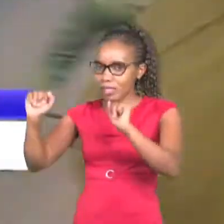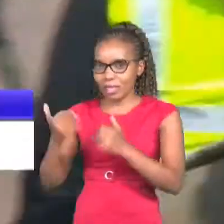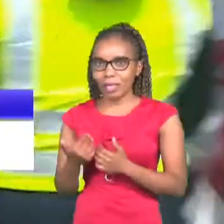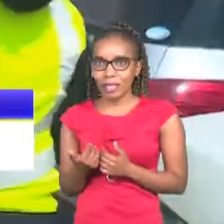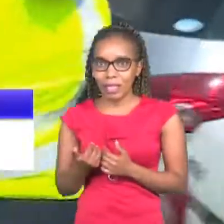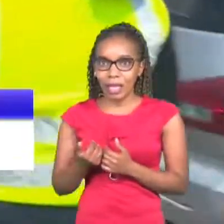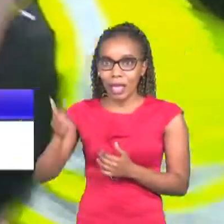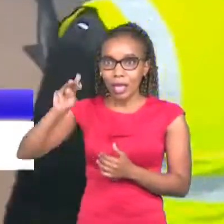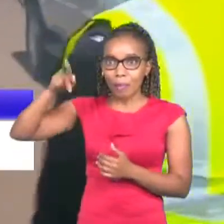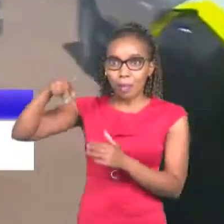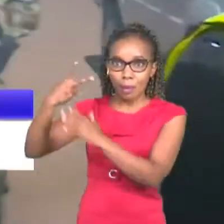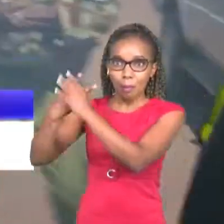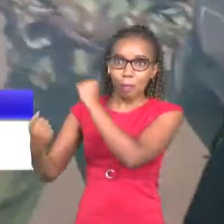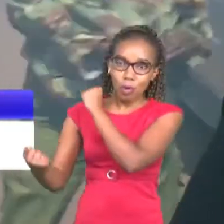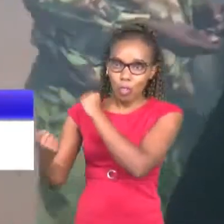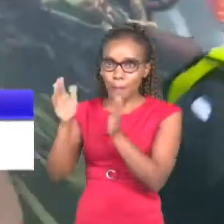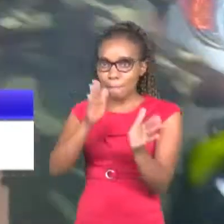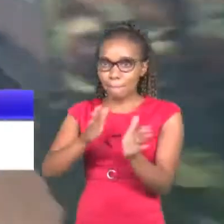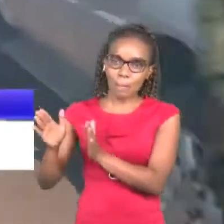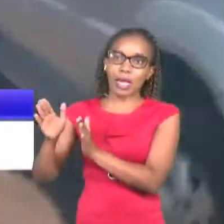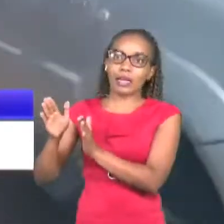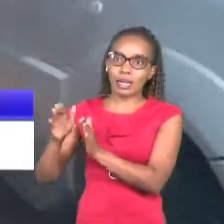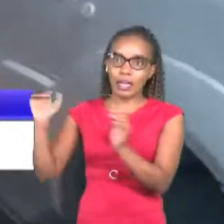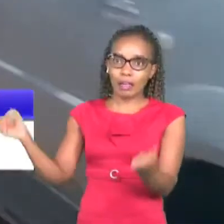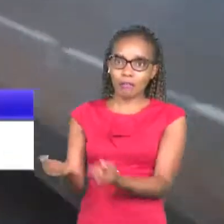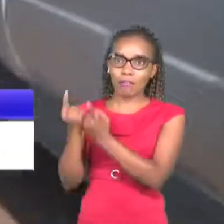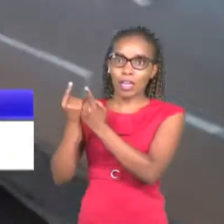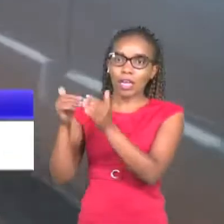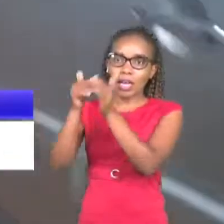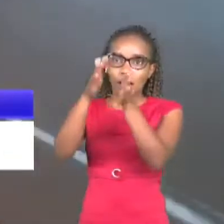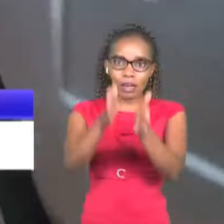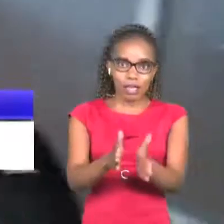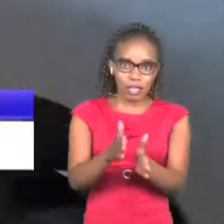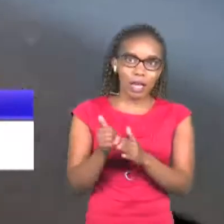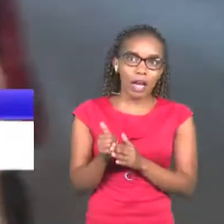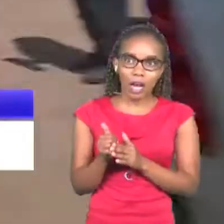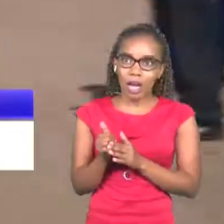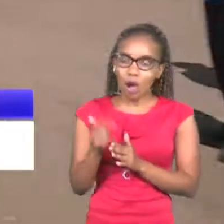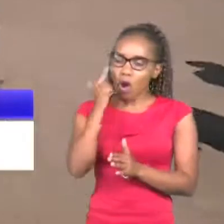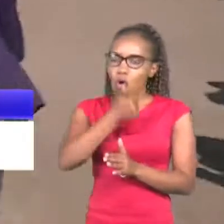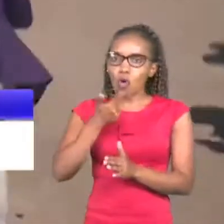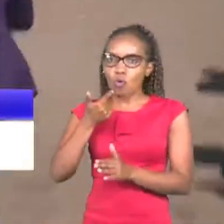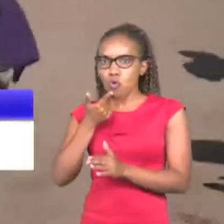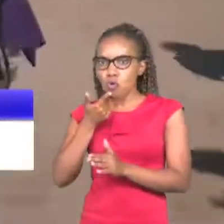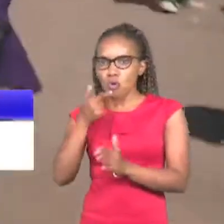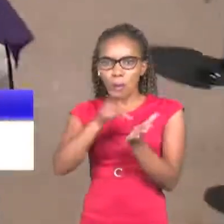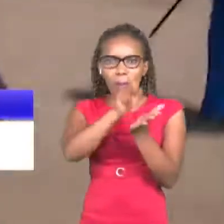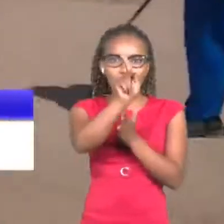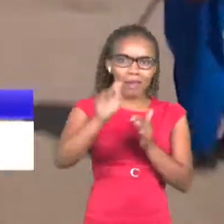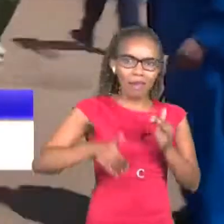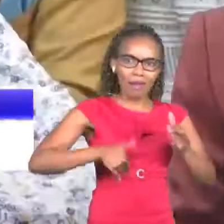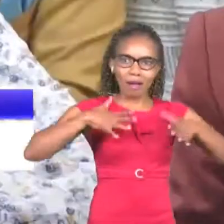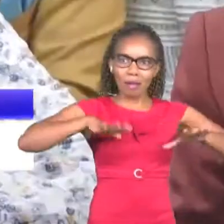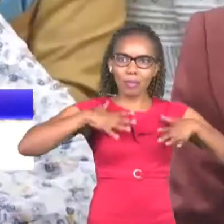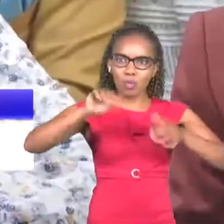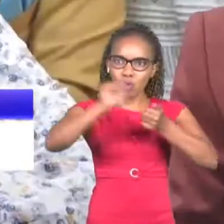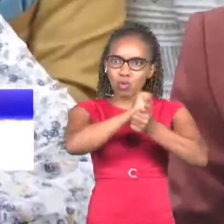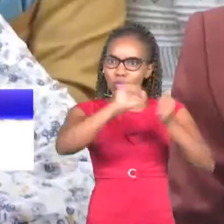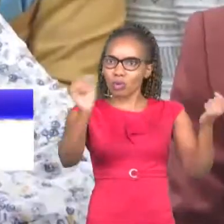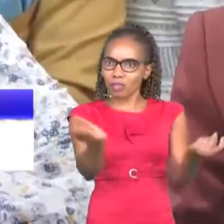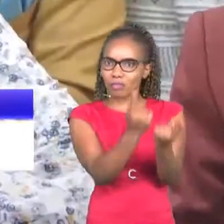and Wahome were main organizers of the occasion, with leaders trading blames of whom sponsored youth to cause chaos. Kwa